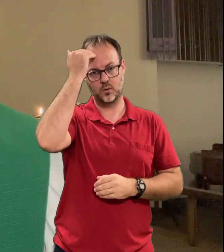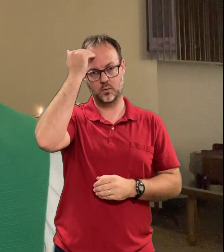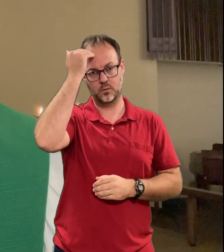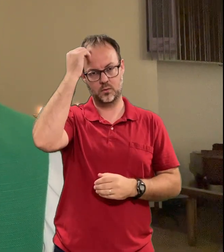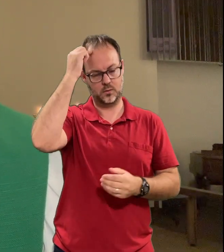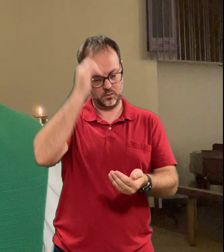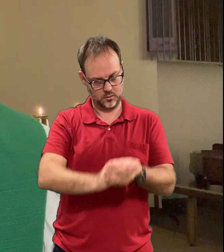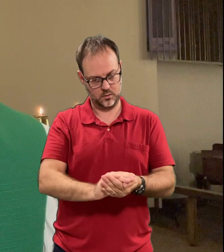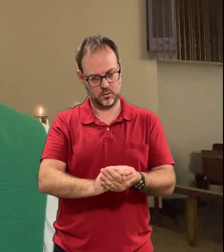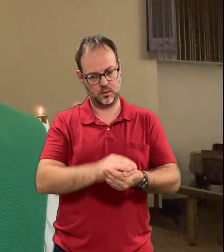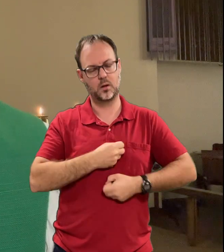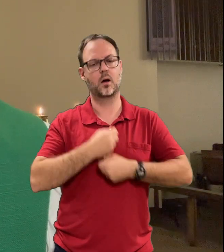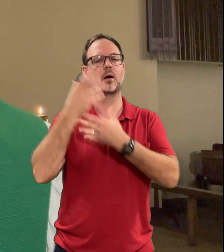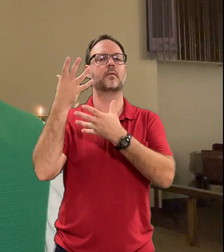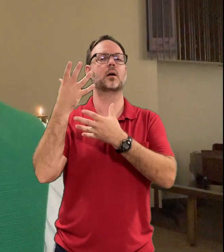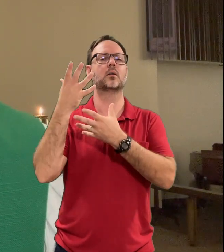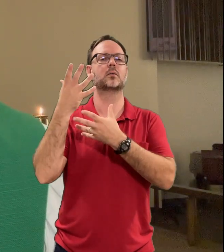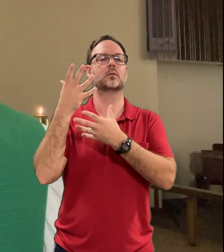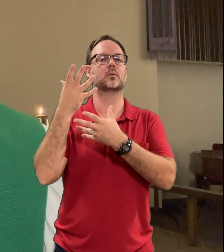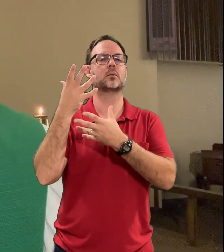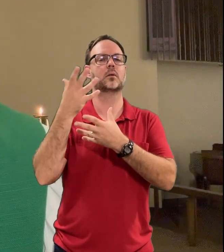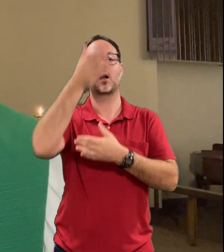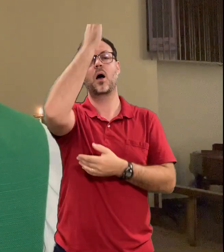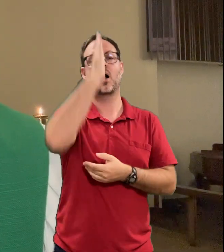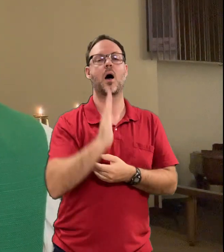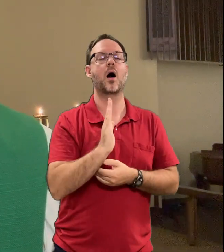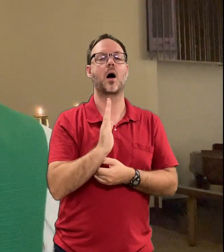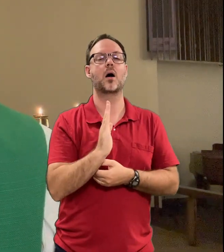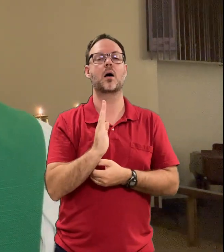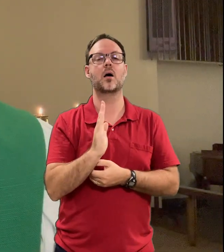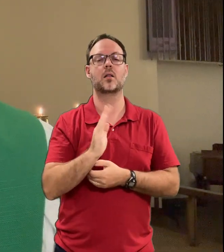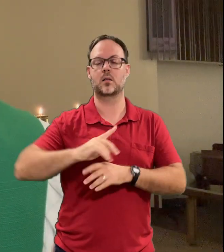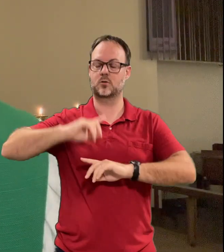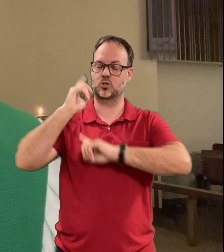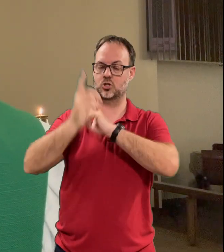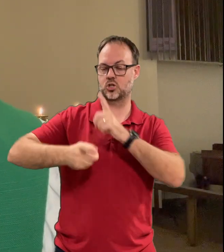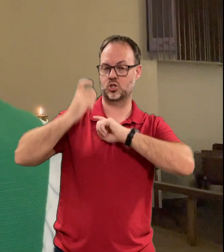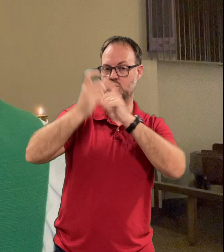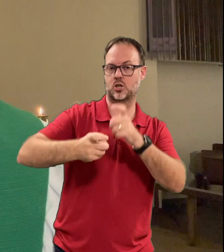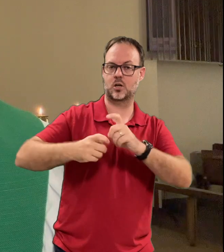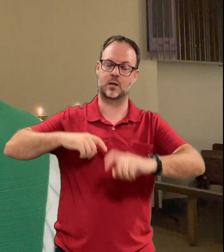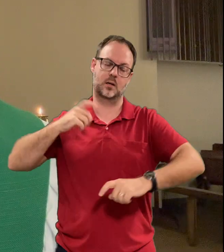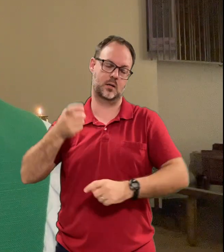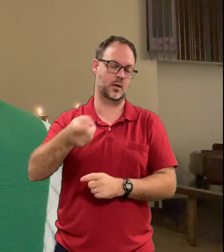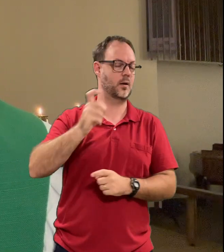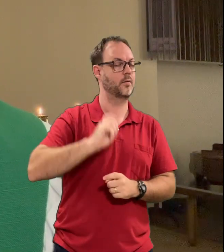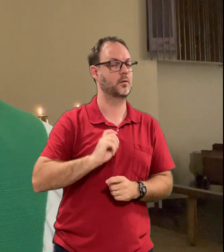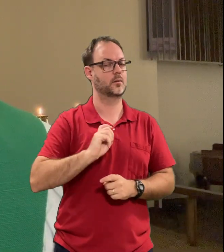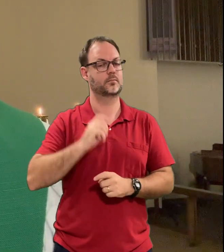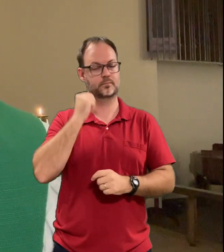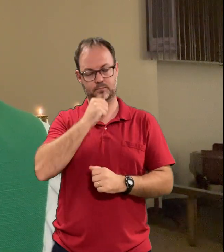to know, believe, and confess that God generously gives